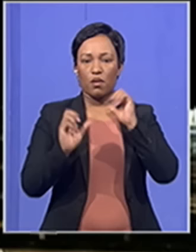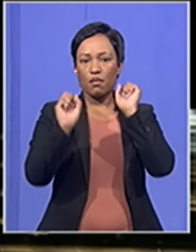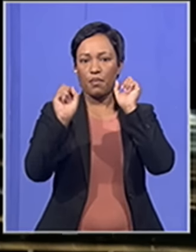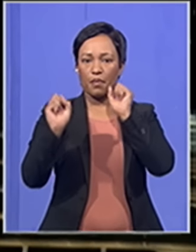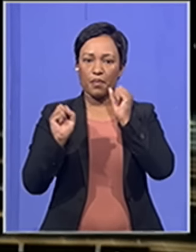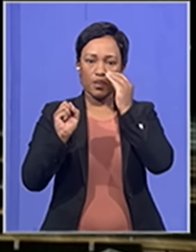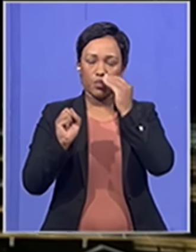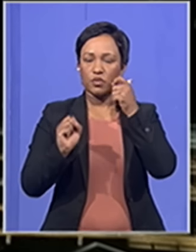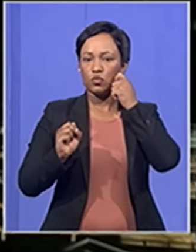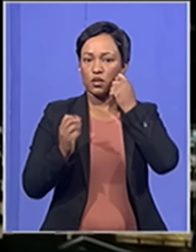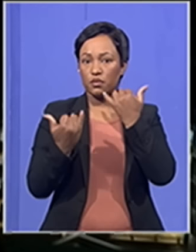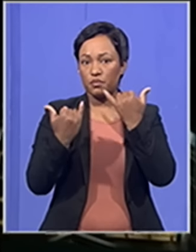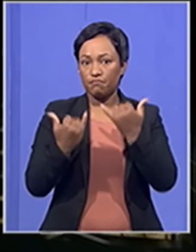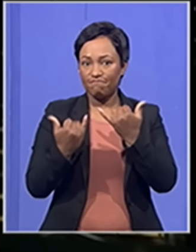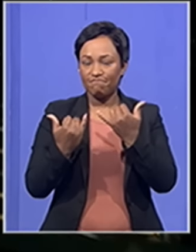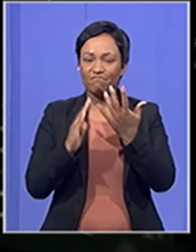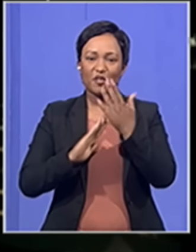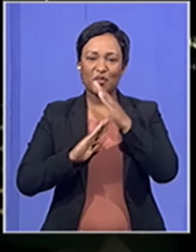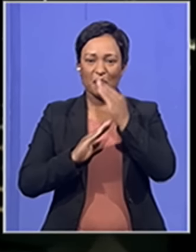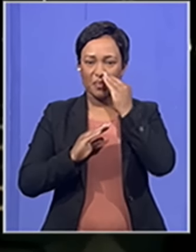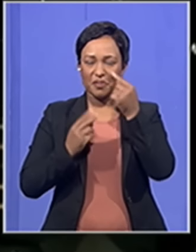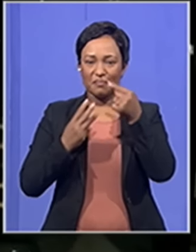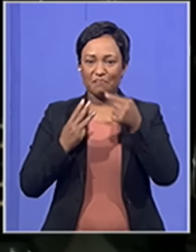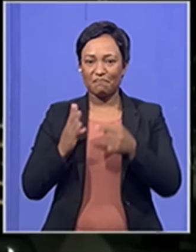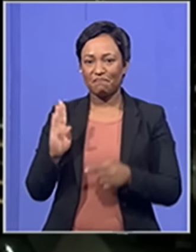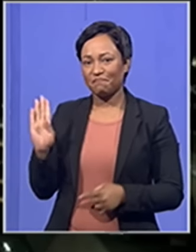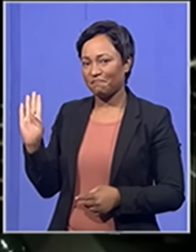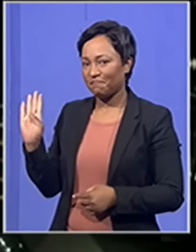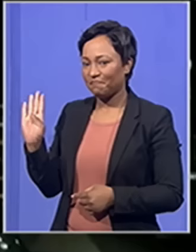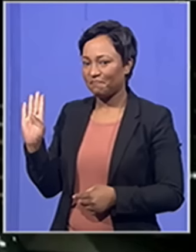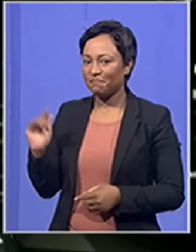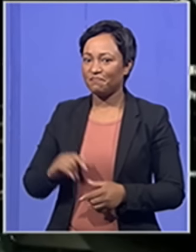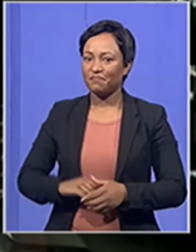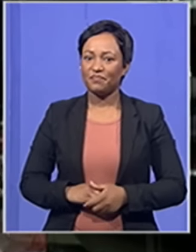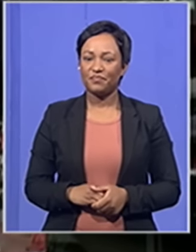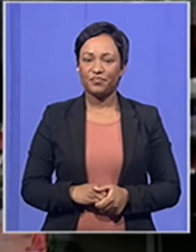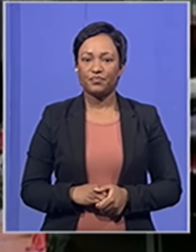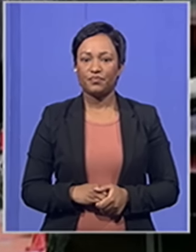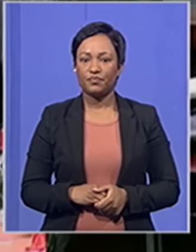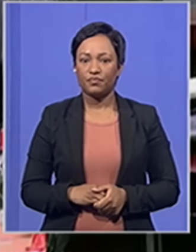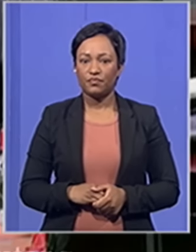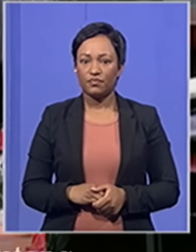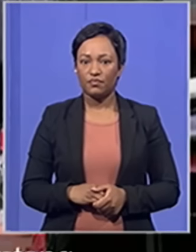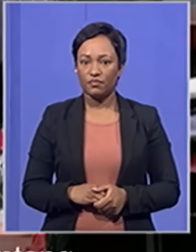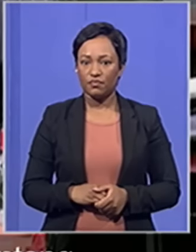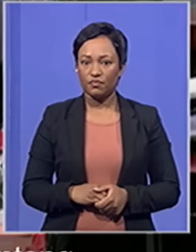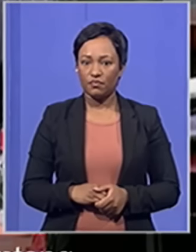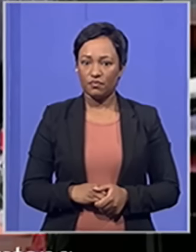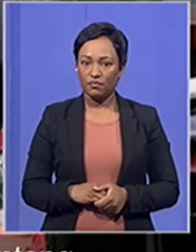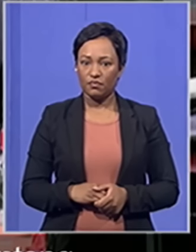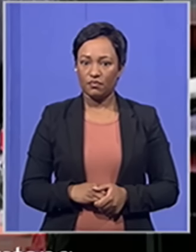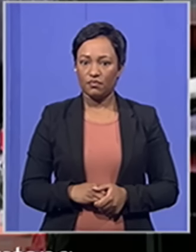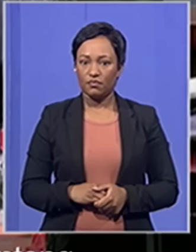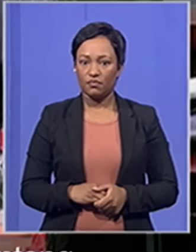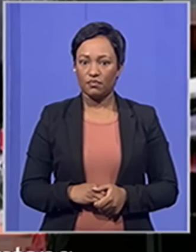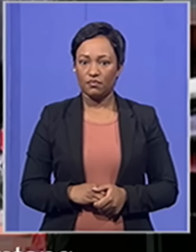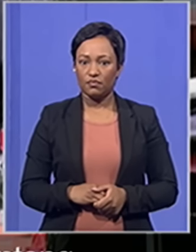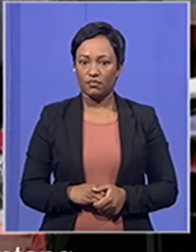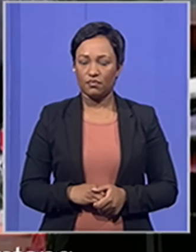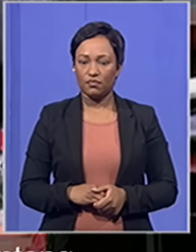tsa Setswana a re thube ko segole mmogo ka tshedimosetso. There was a discussion that